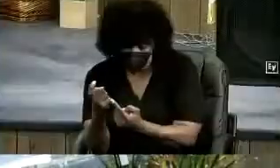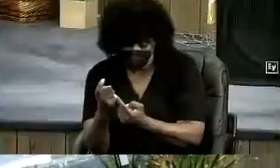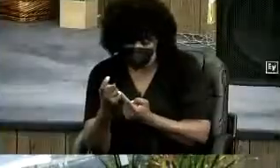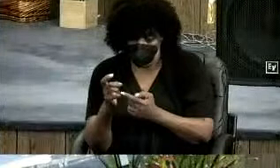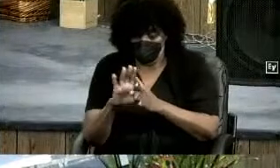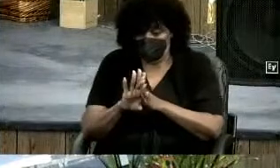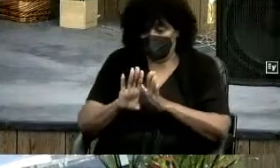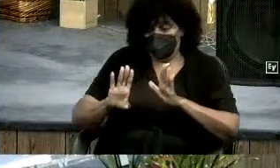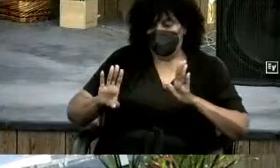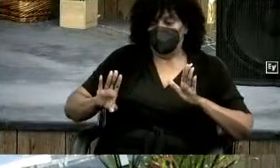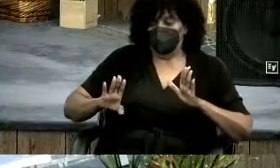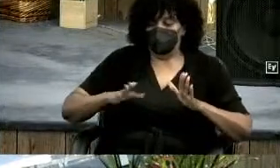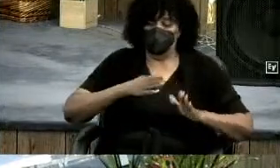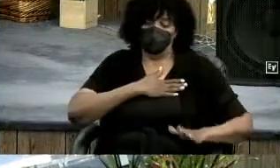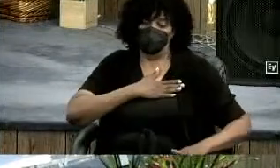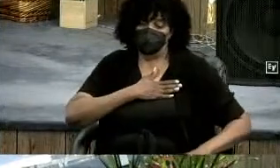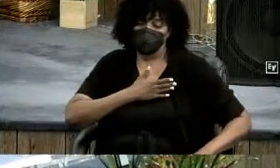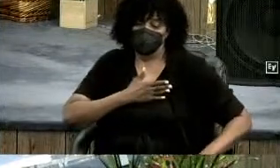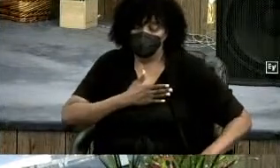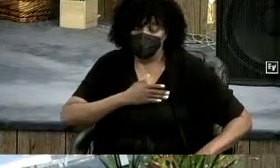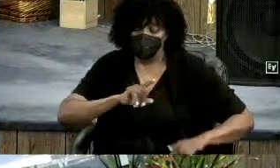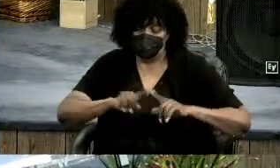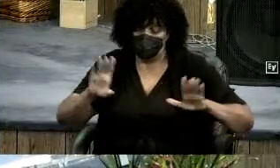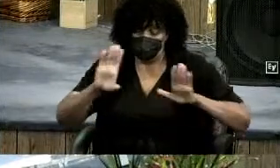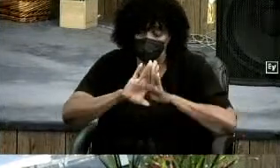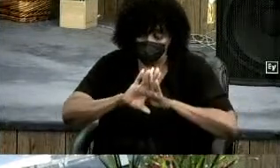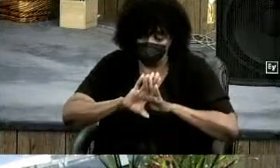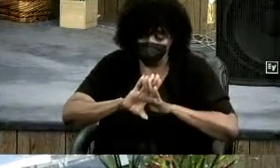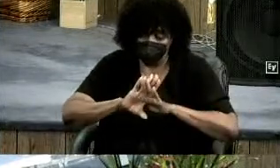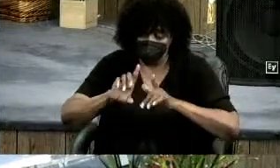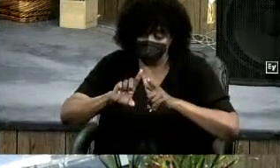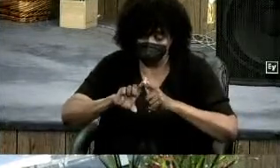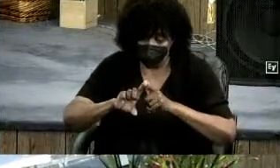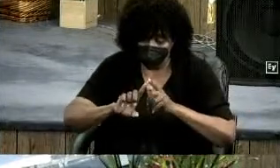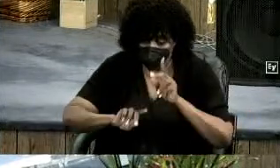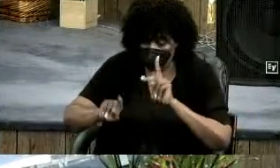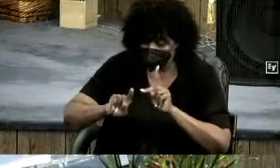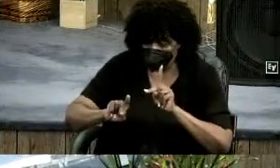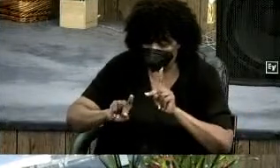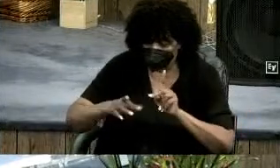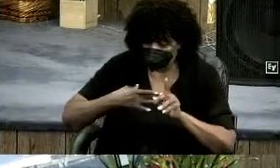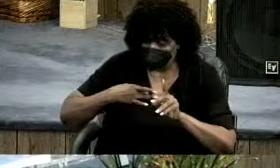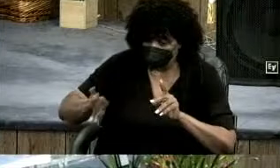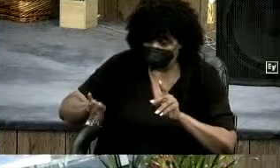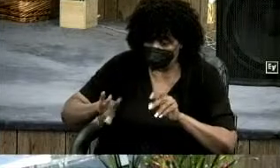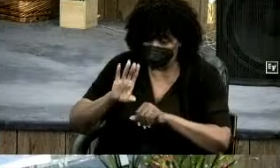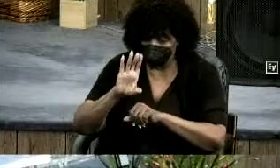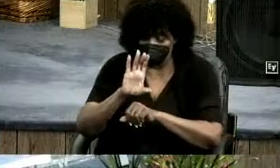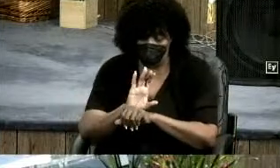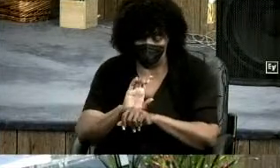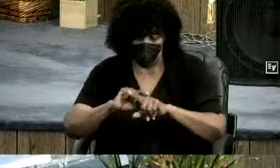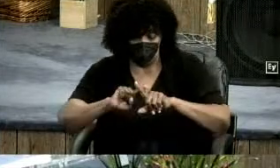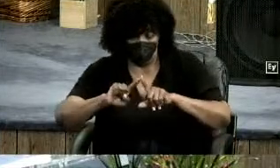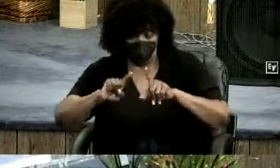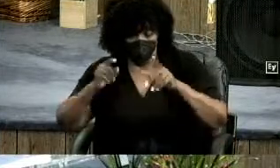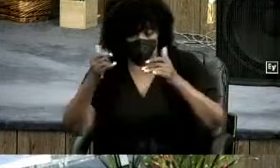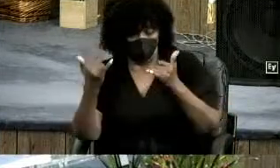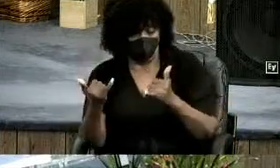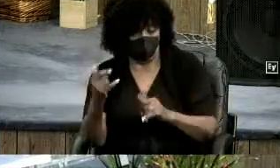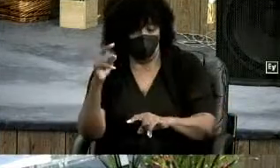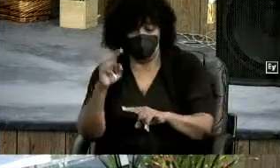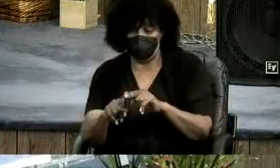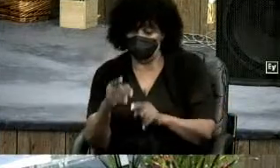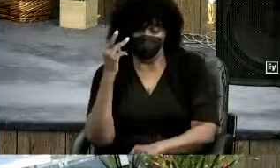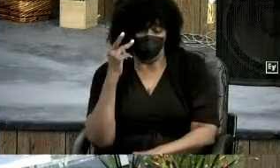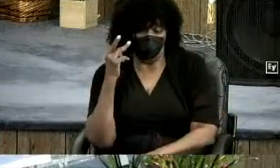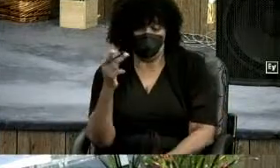have a contrite heart are shut to those who want to tear the church down. And now we live in a time where nobody can't say nothing. And